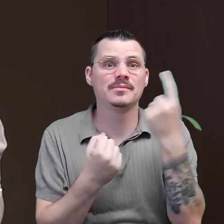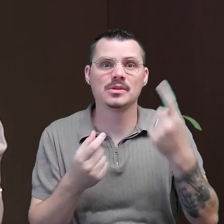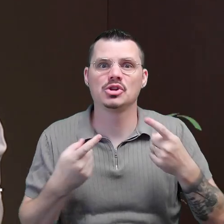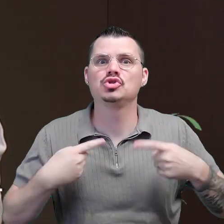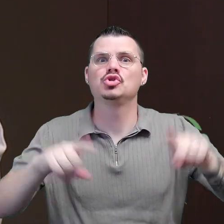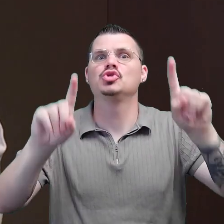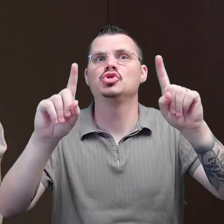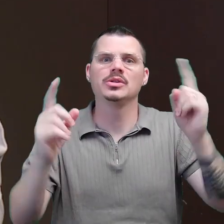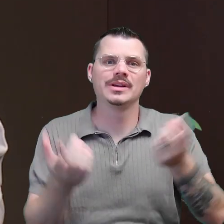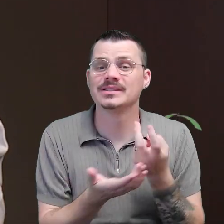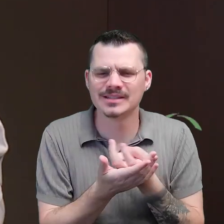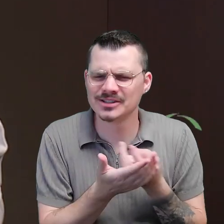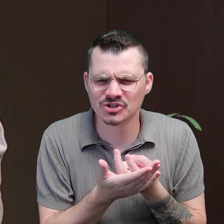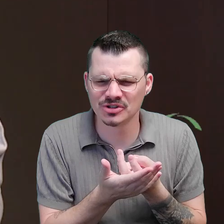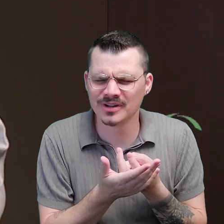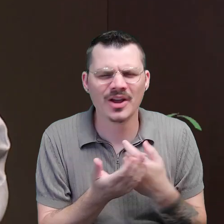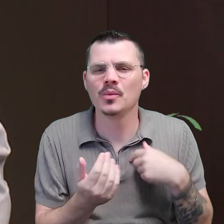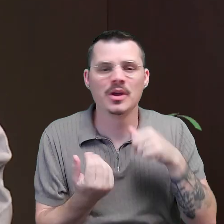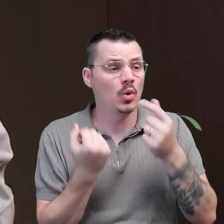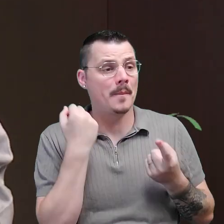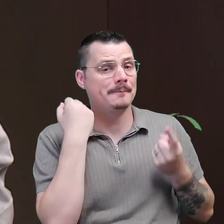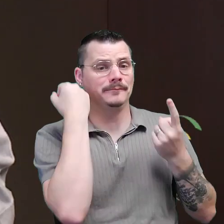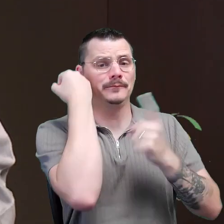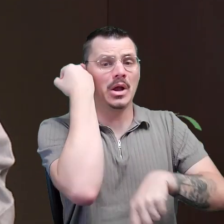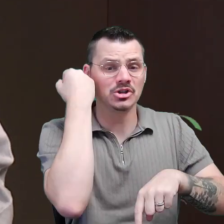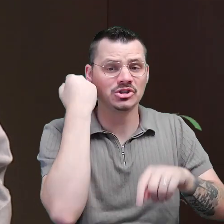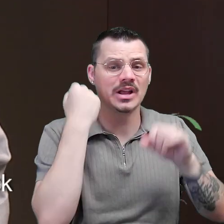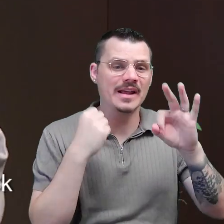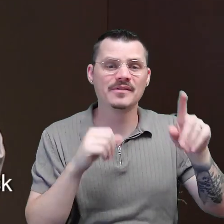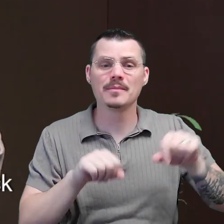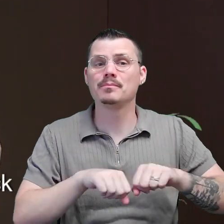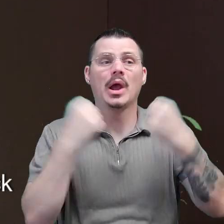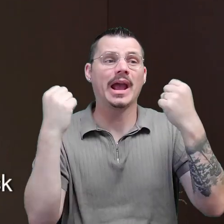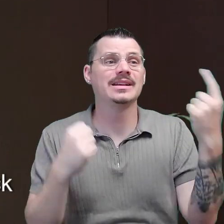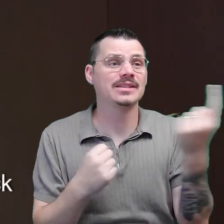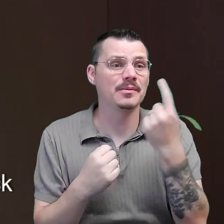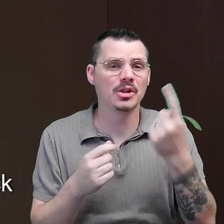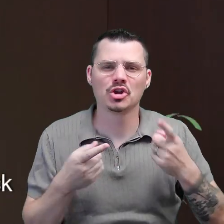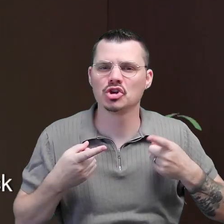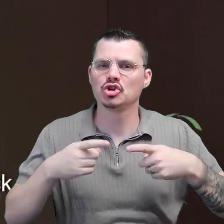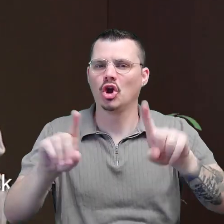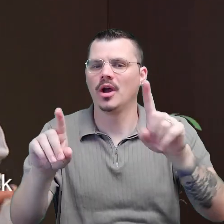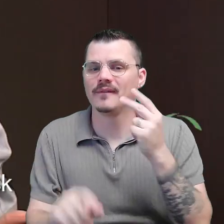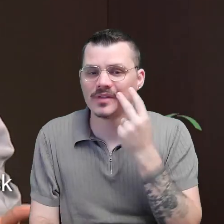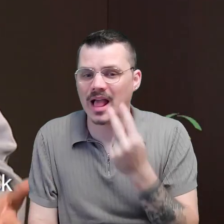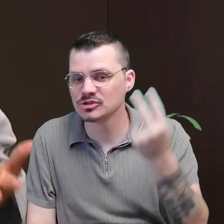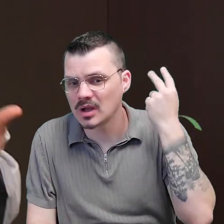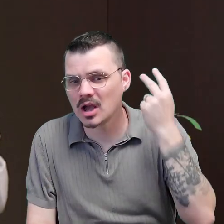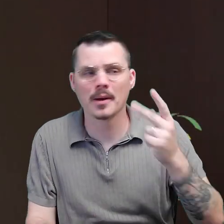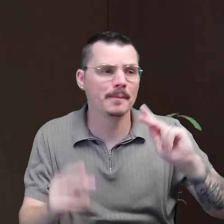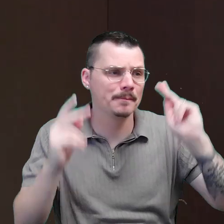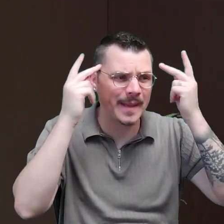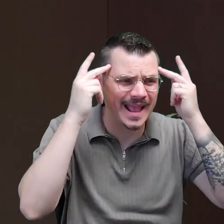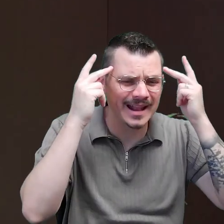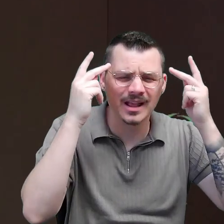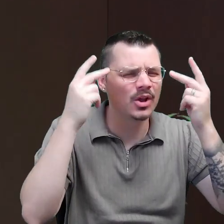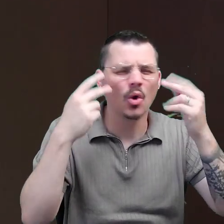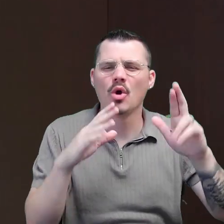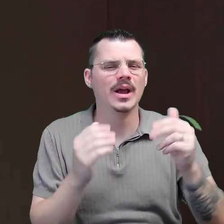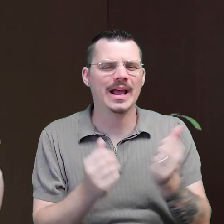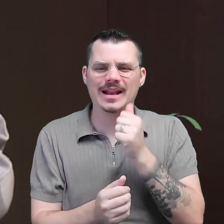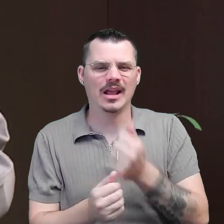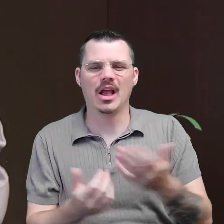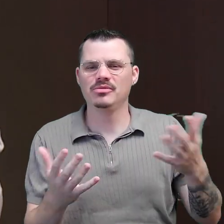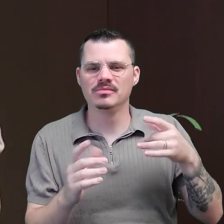something during a seizure. We don't punish people if they break something during a flashback or a panic attack or